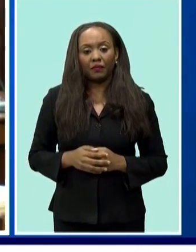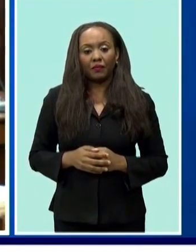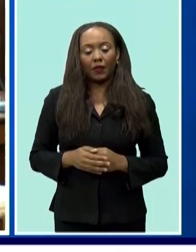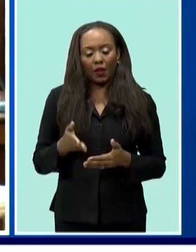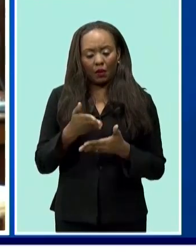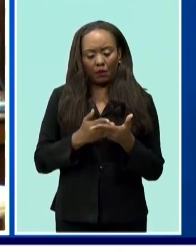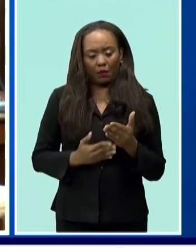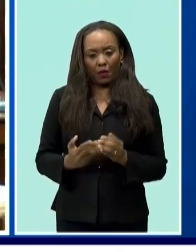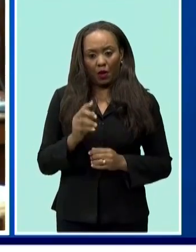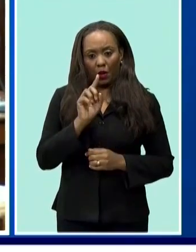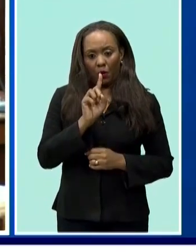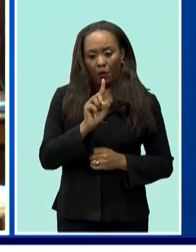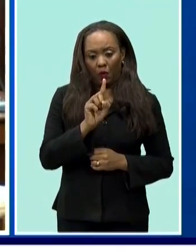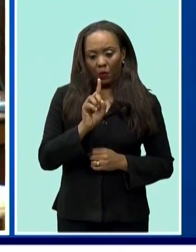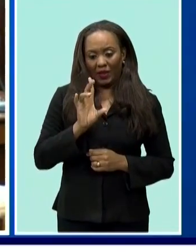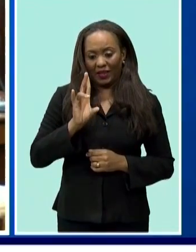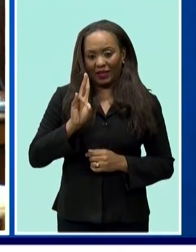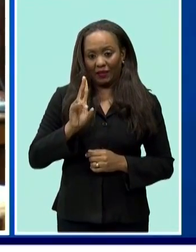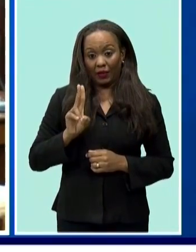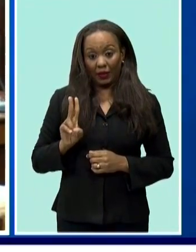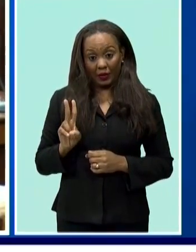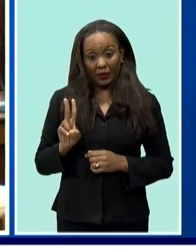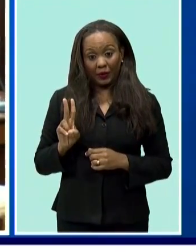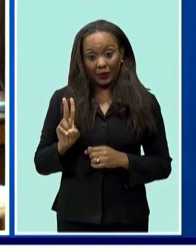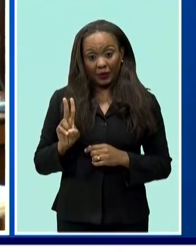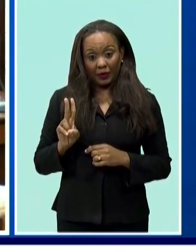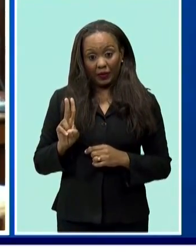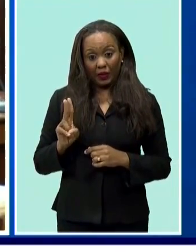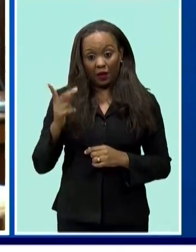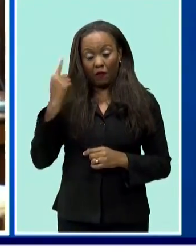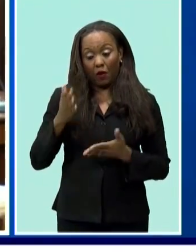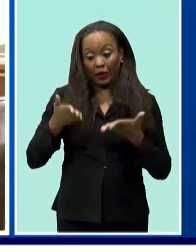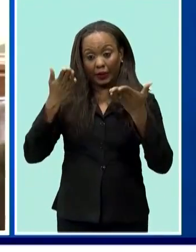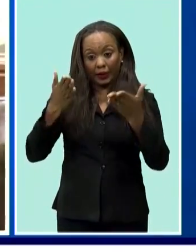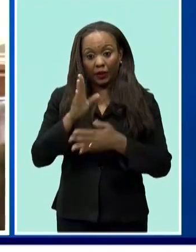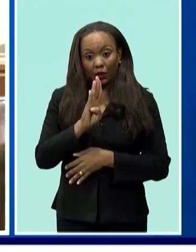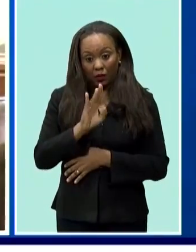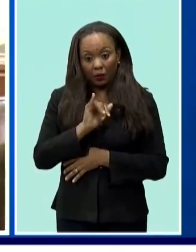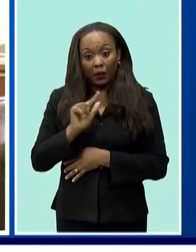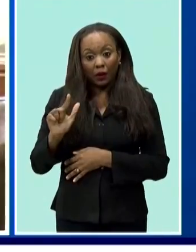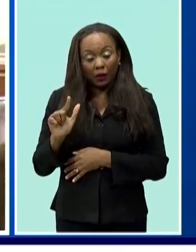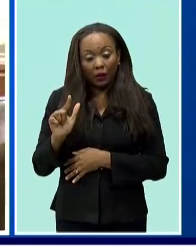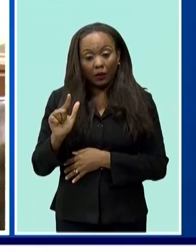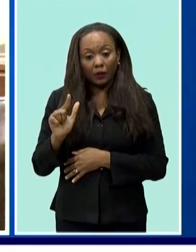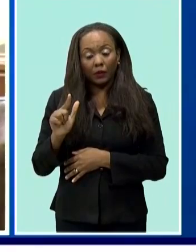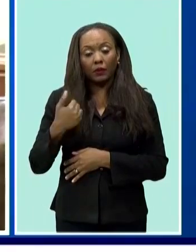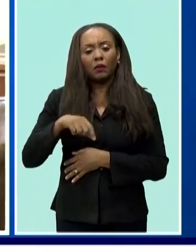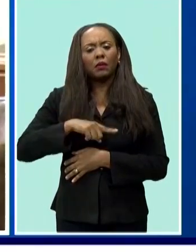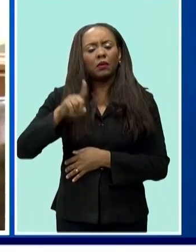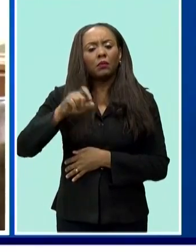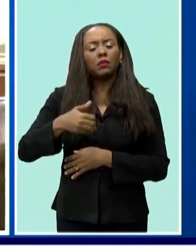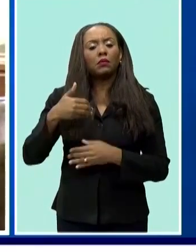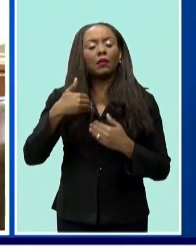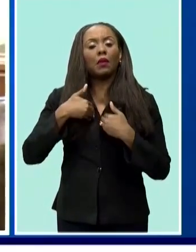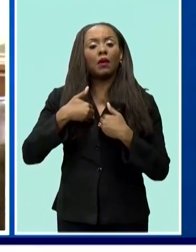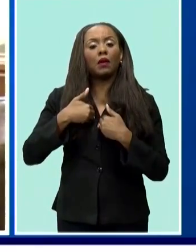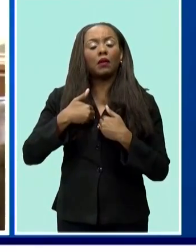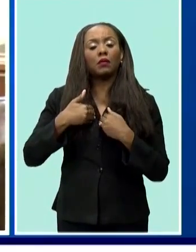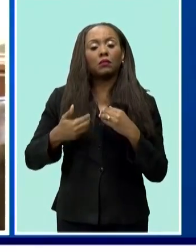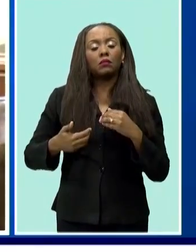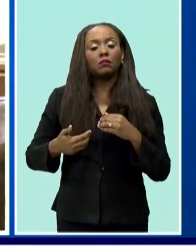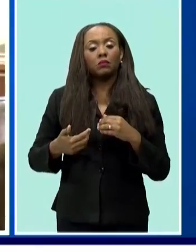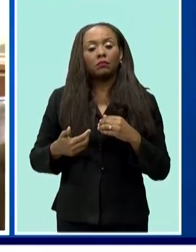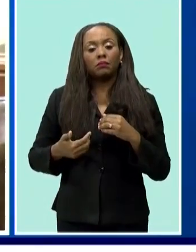Section 172 is that we must have the latest name,